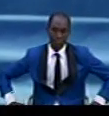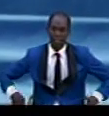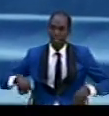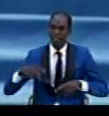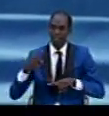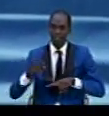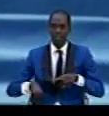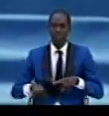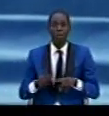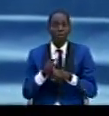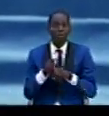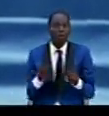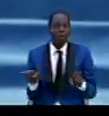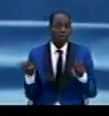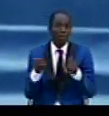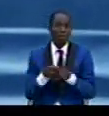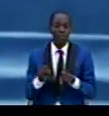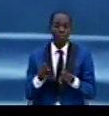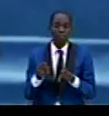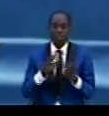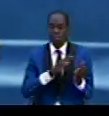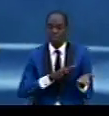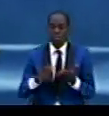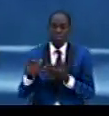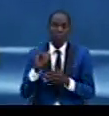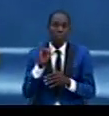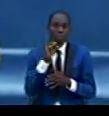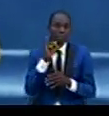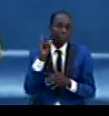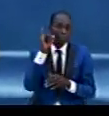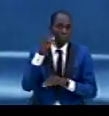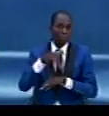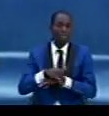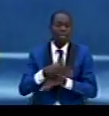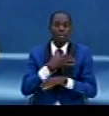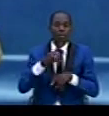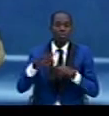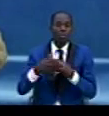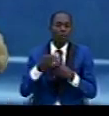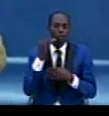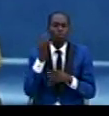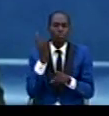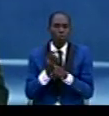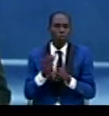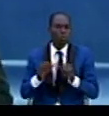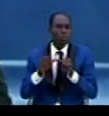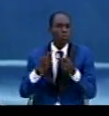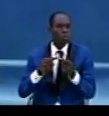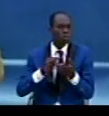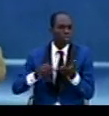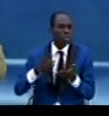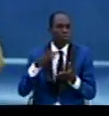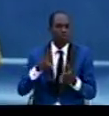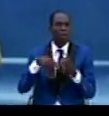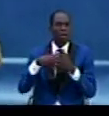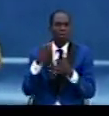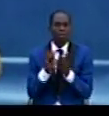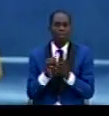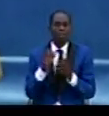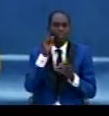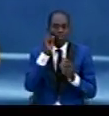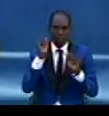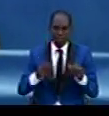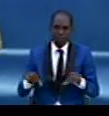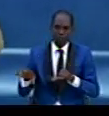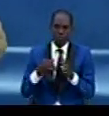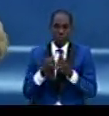I left last night, and as I was going, as I went back home, I was checking. I discovered that I can fold my hand properly. Apart from